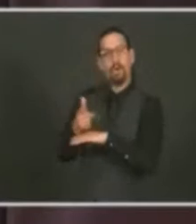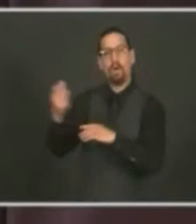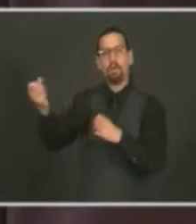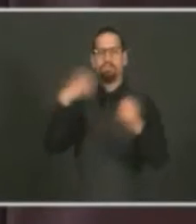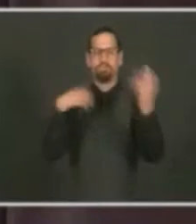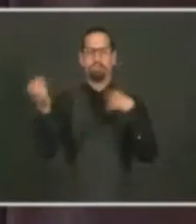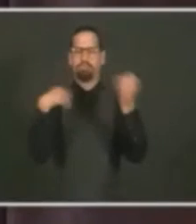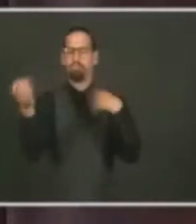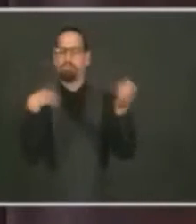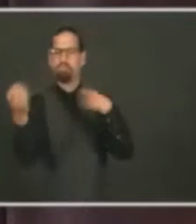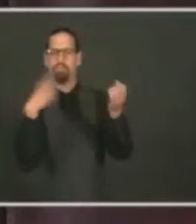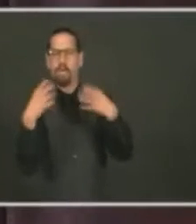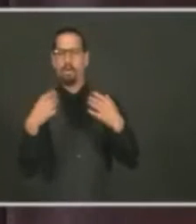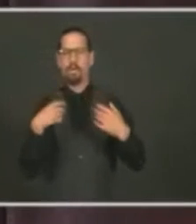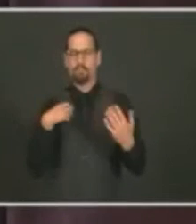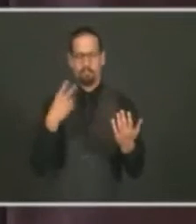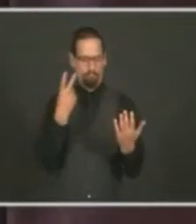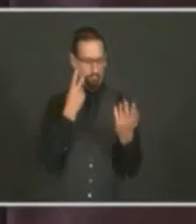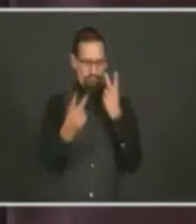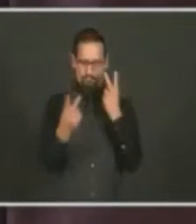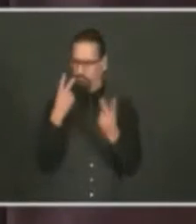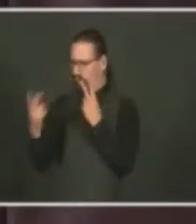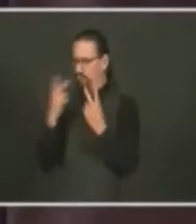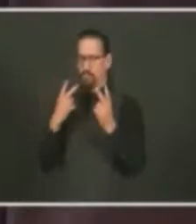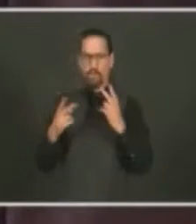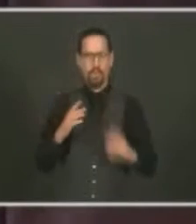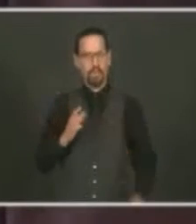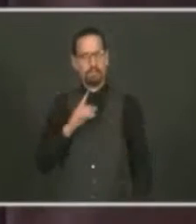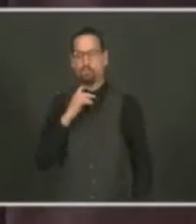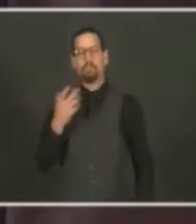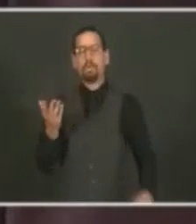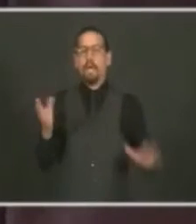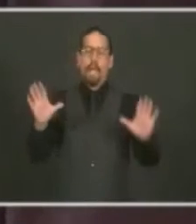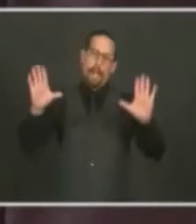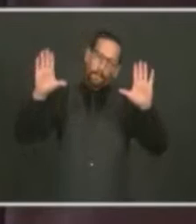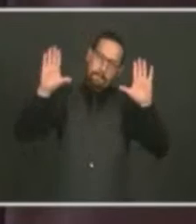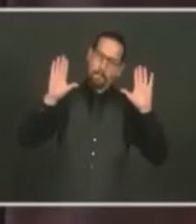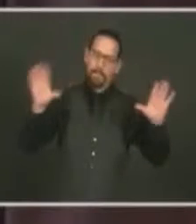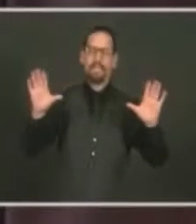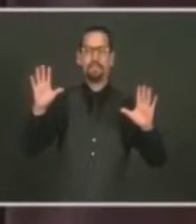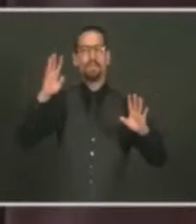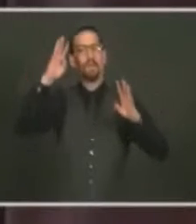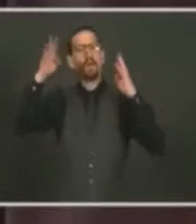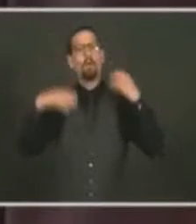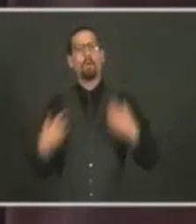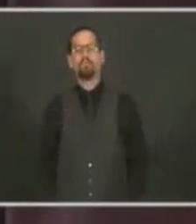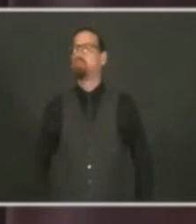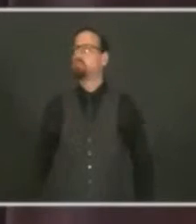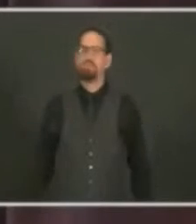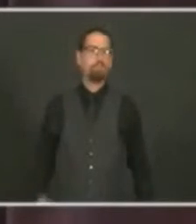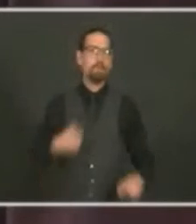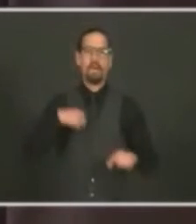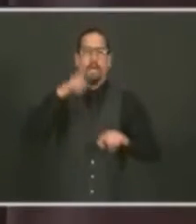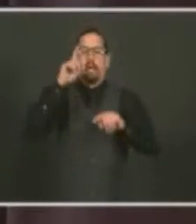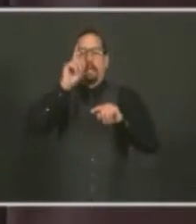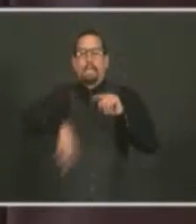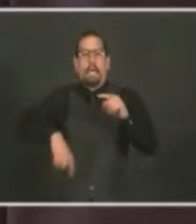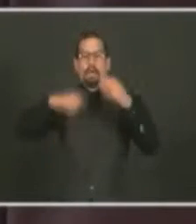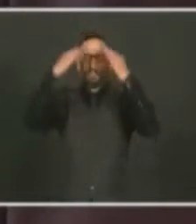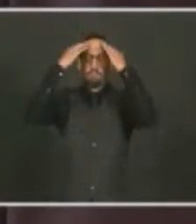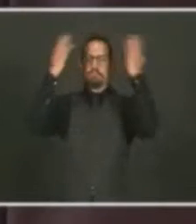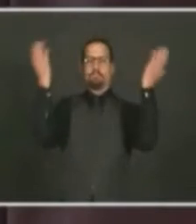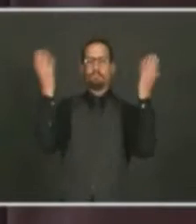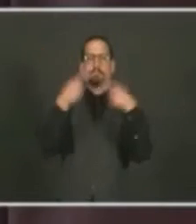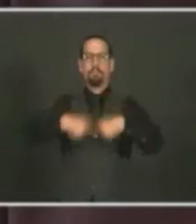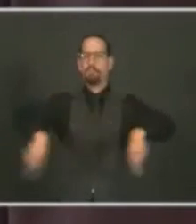up. They really stepped up and have come up with unbelievably creative, can-do ideas to help themselves and keep